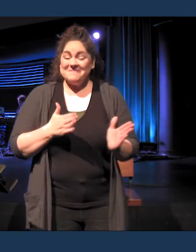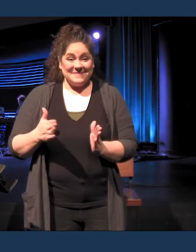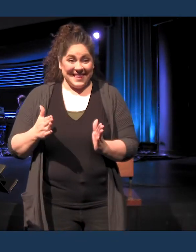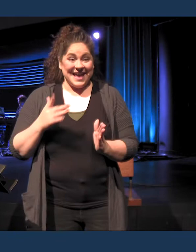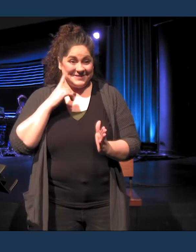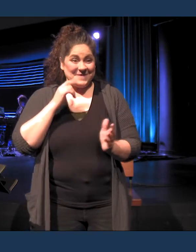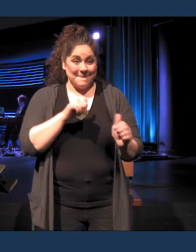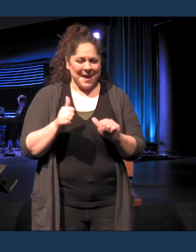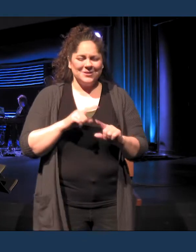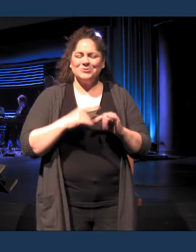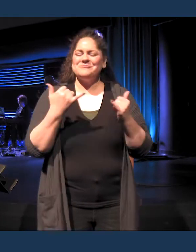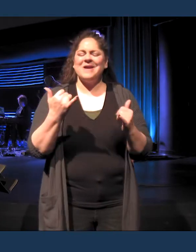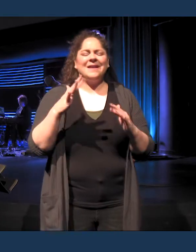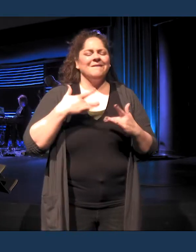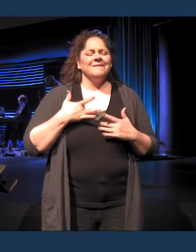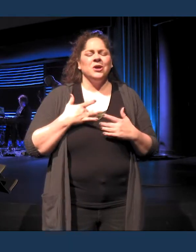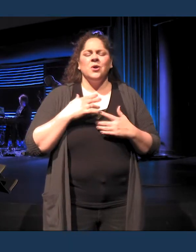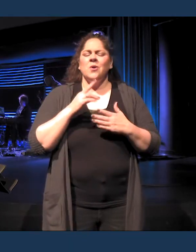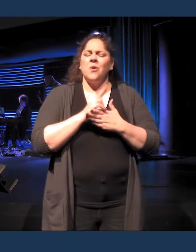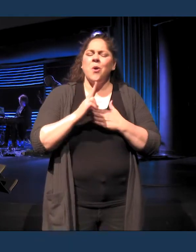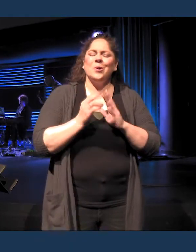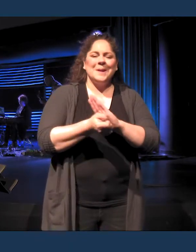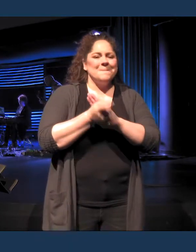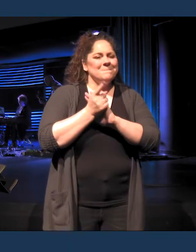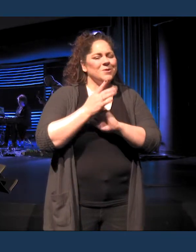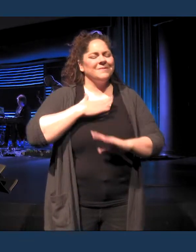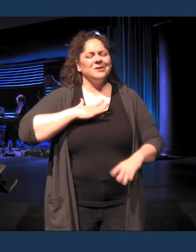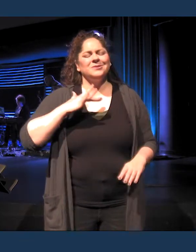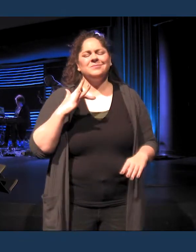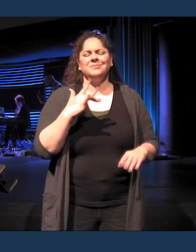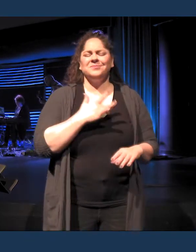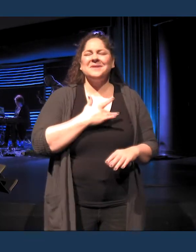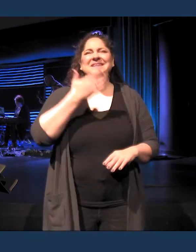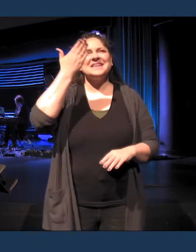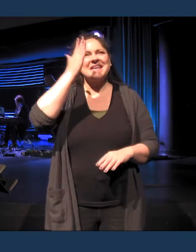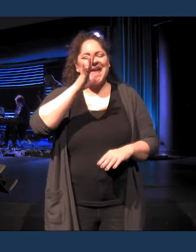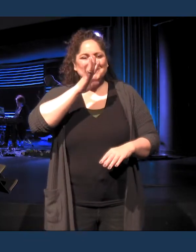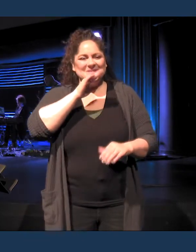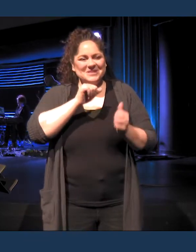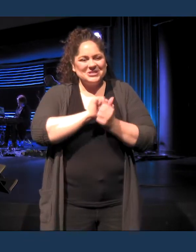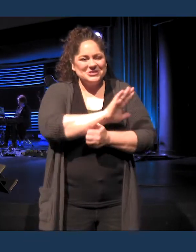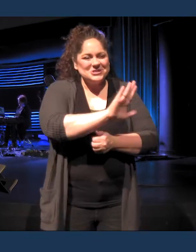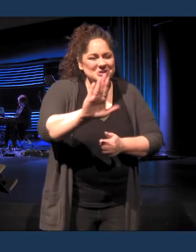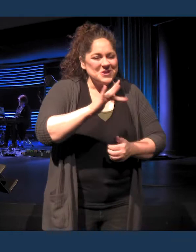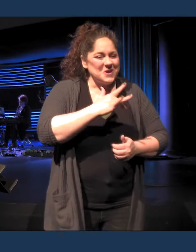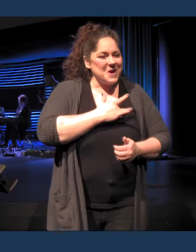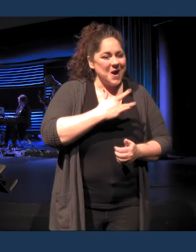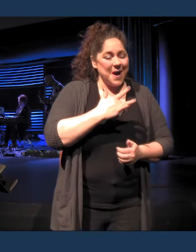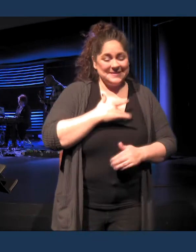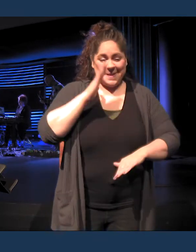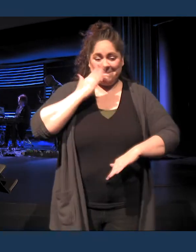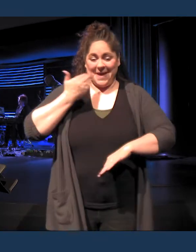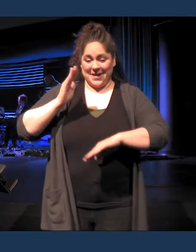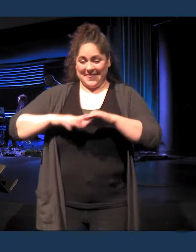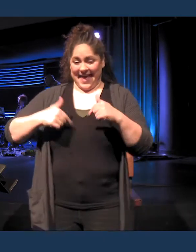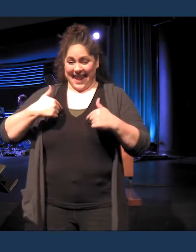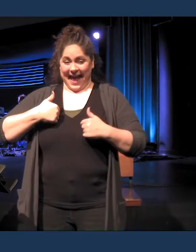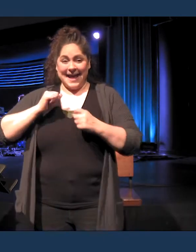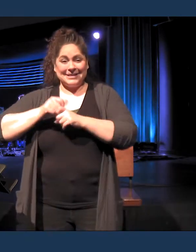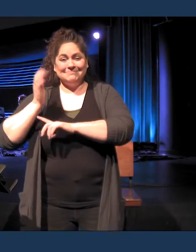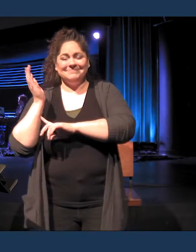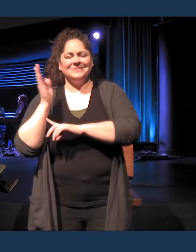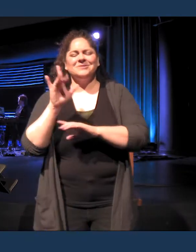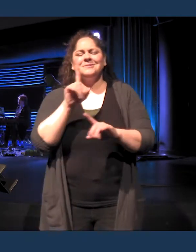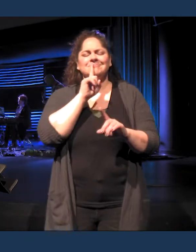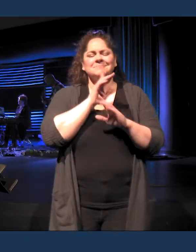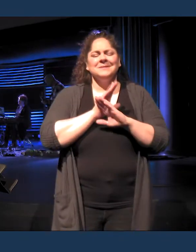moment. And God's gonna speak to your heart and do something in you much better than what I can do. So let's just stay here